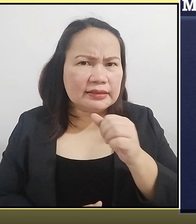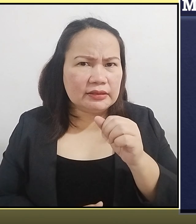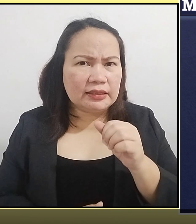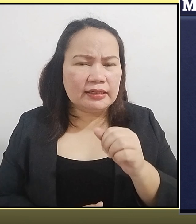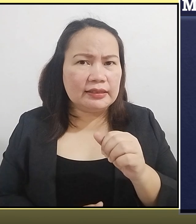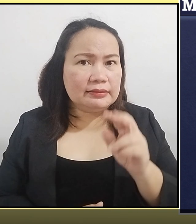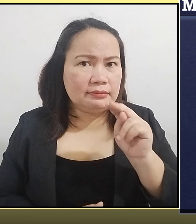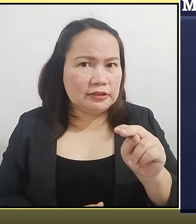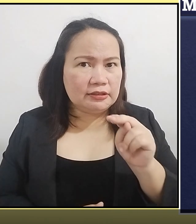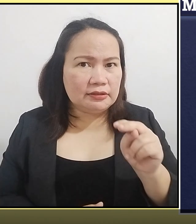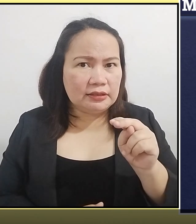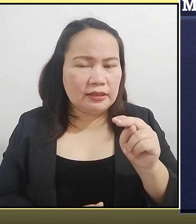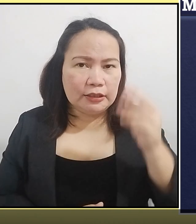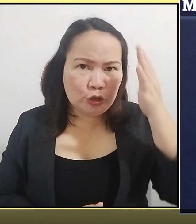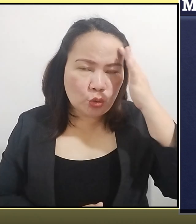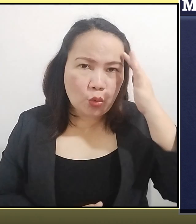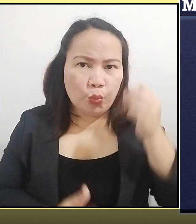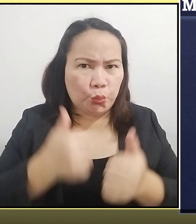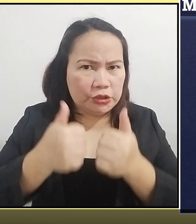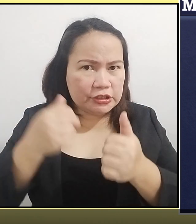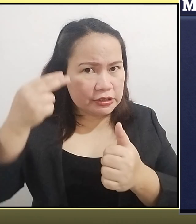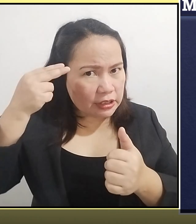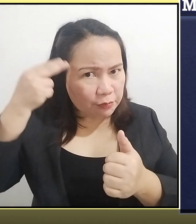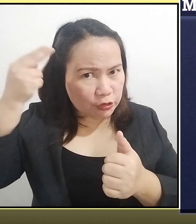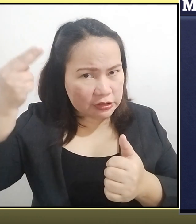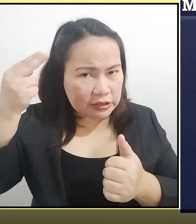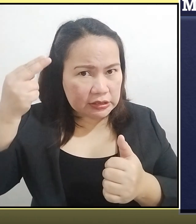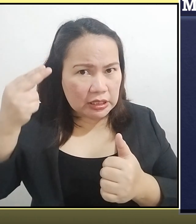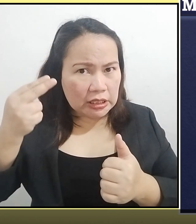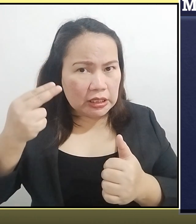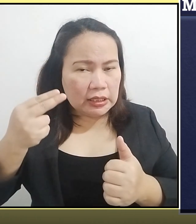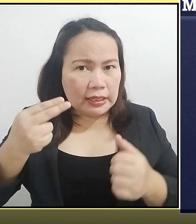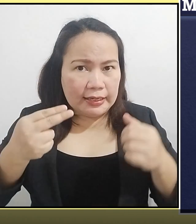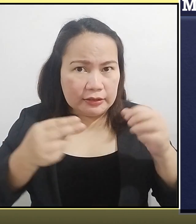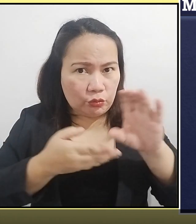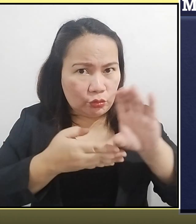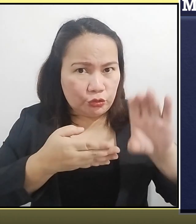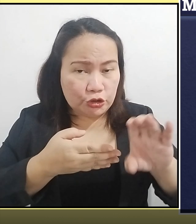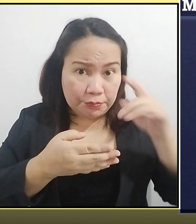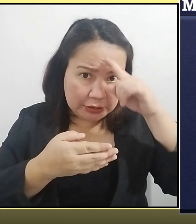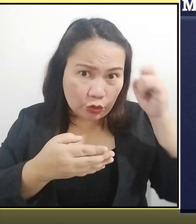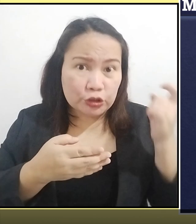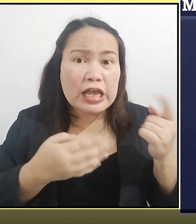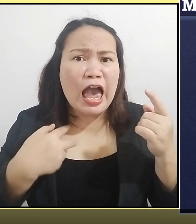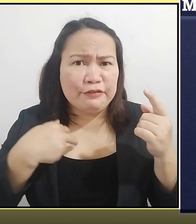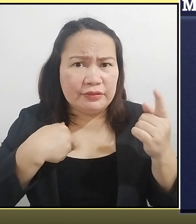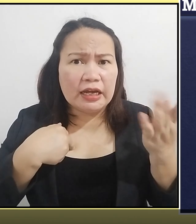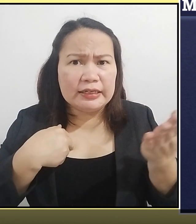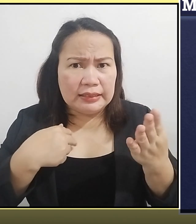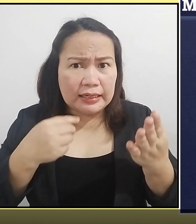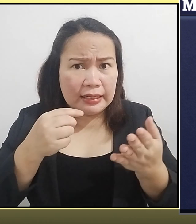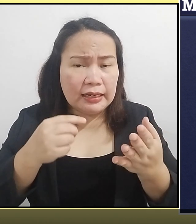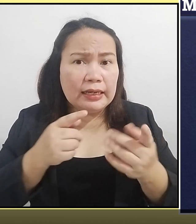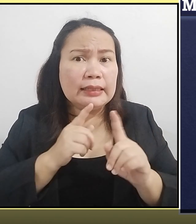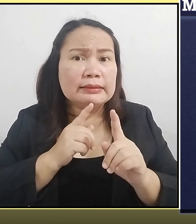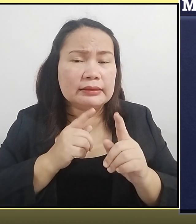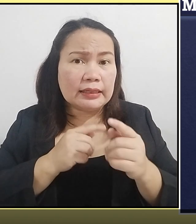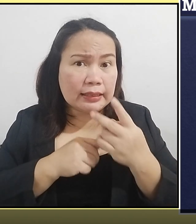which one is the hypothesis and the conclusion. Kasi, hindi naman siya conditional statement. Okay?